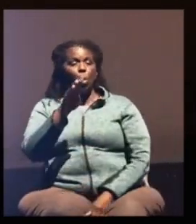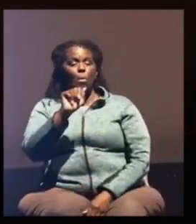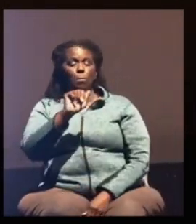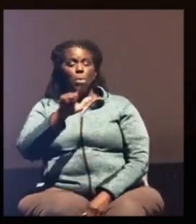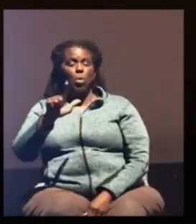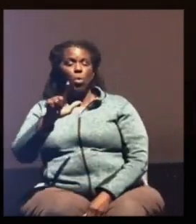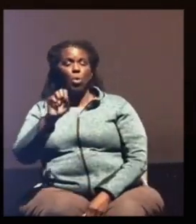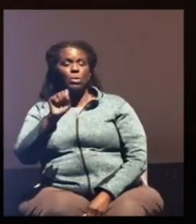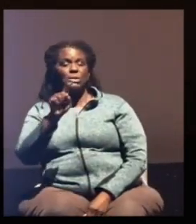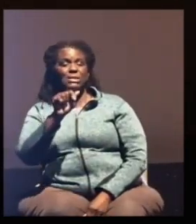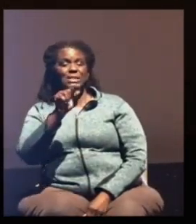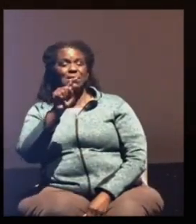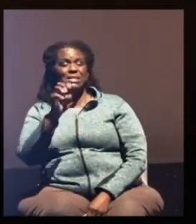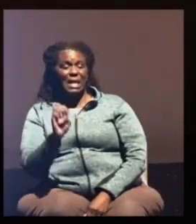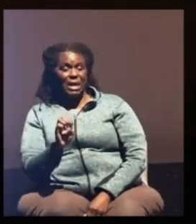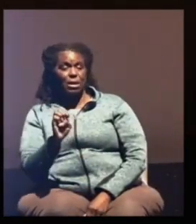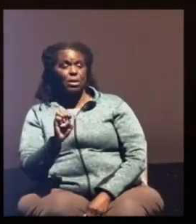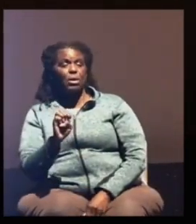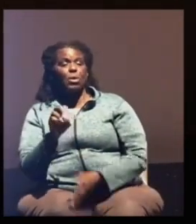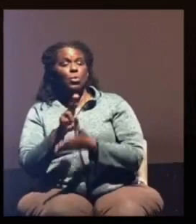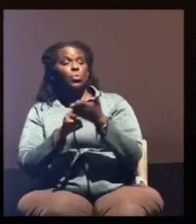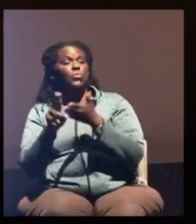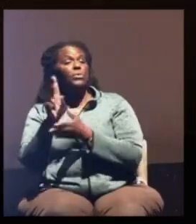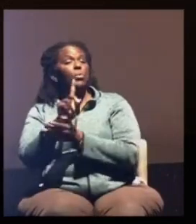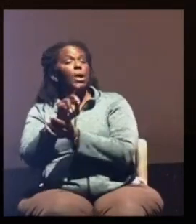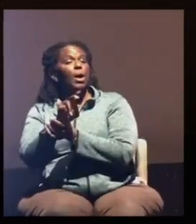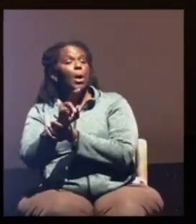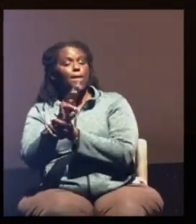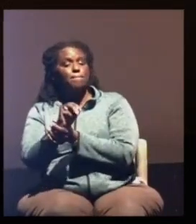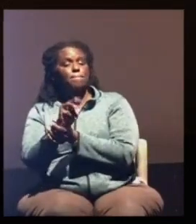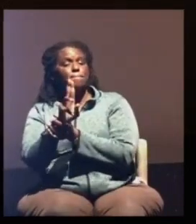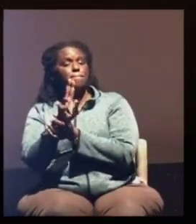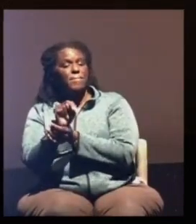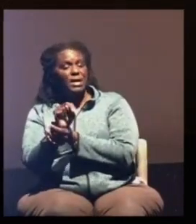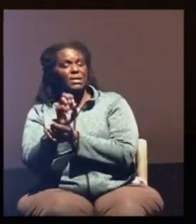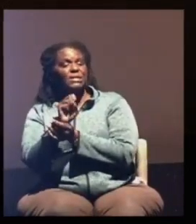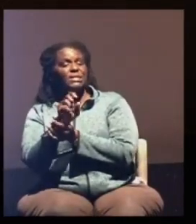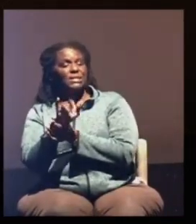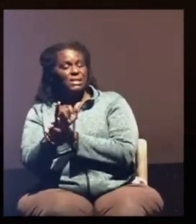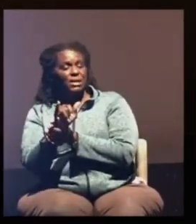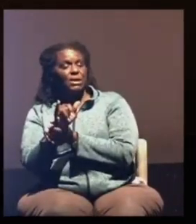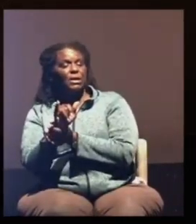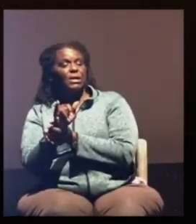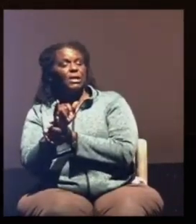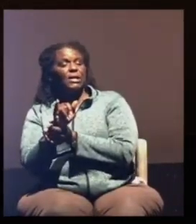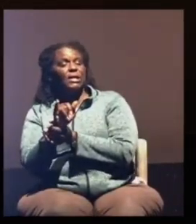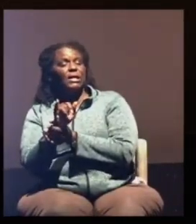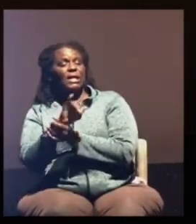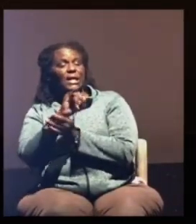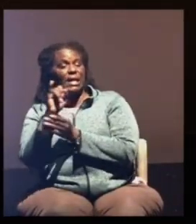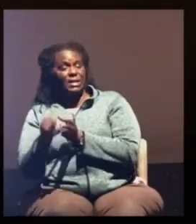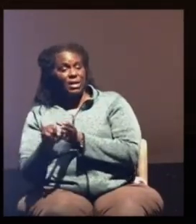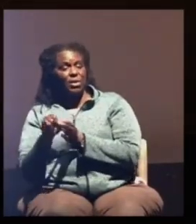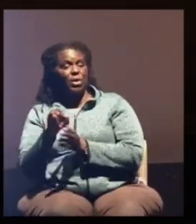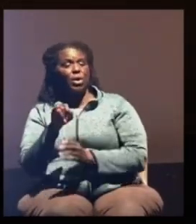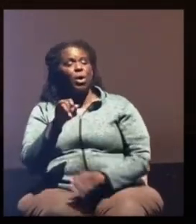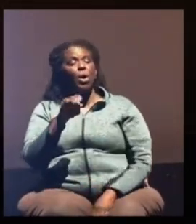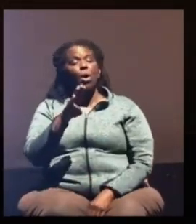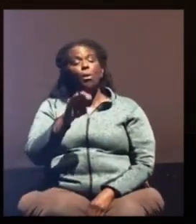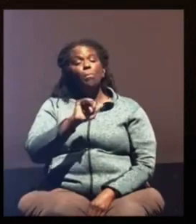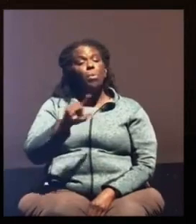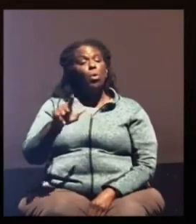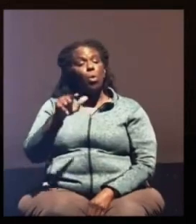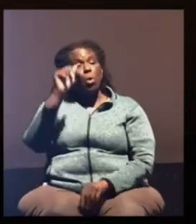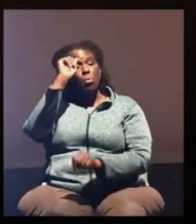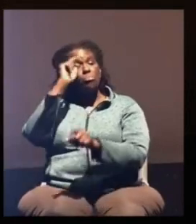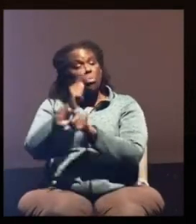State University in Muncie, Indiana. Any of you who've ever used a Ball glass canning jar, the Ball Brothers' fortune